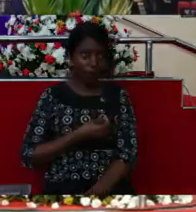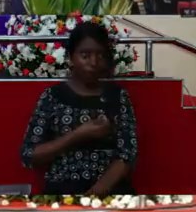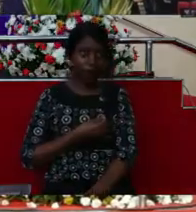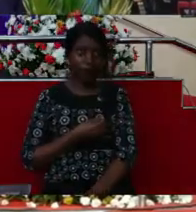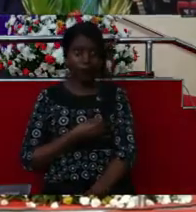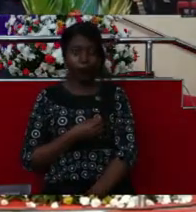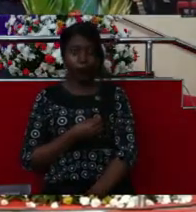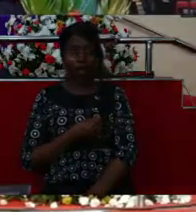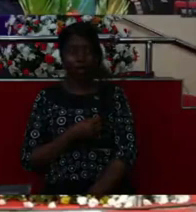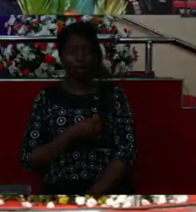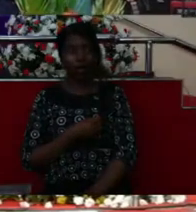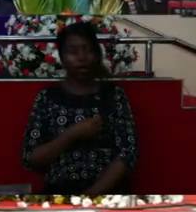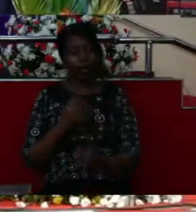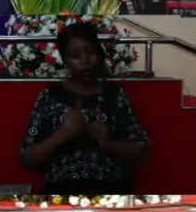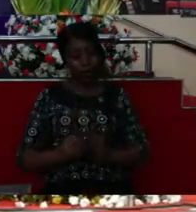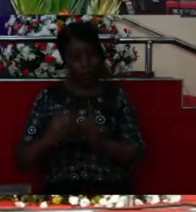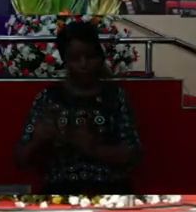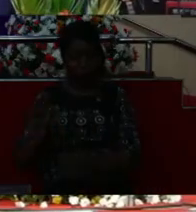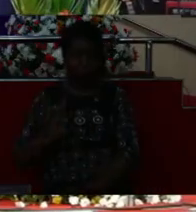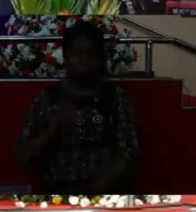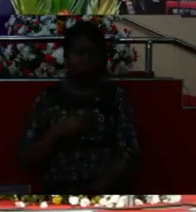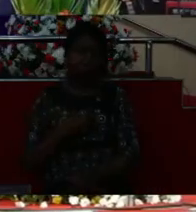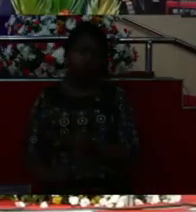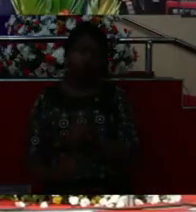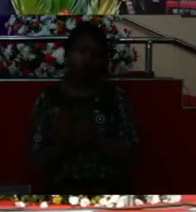them and raising up in the fear of God.